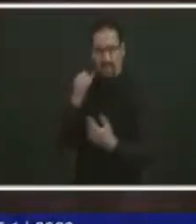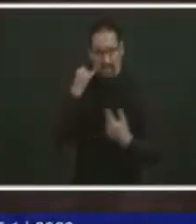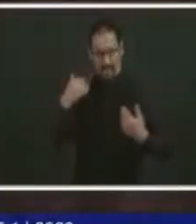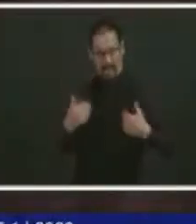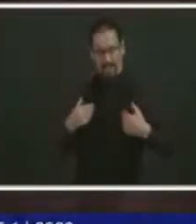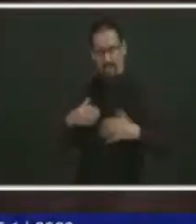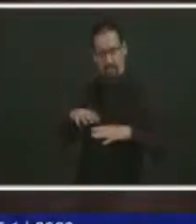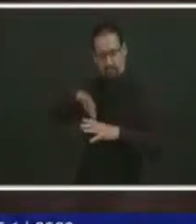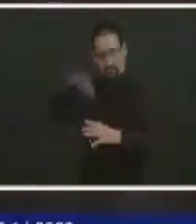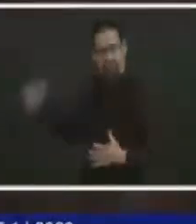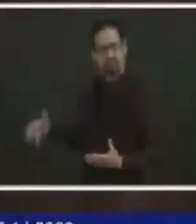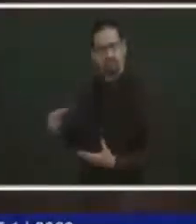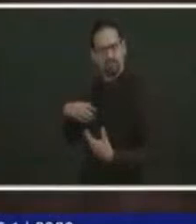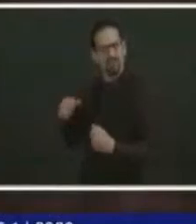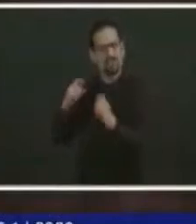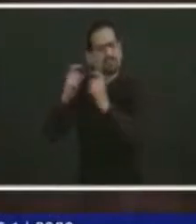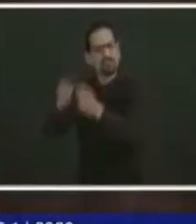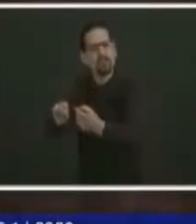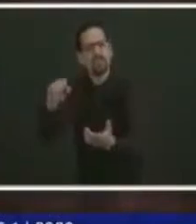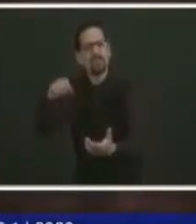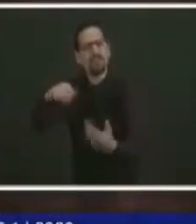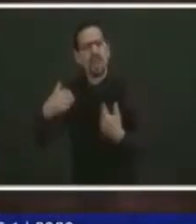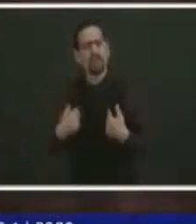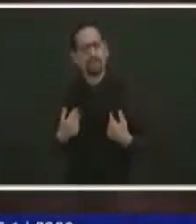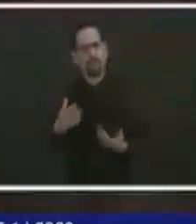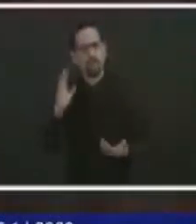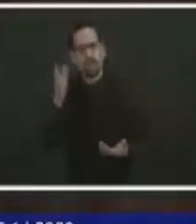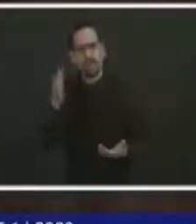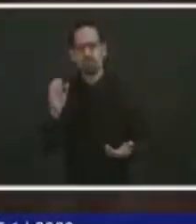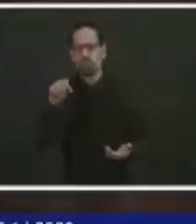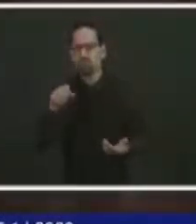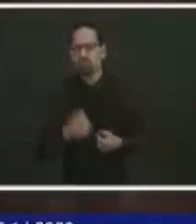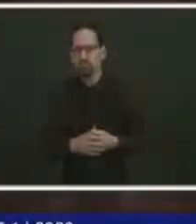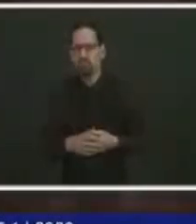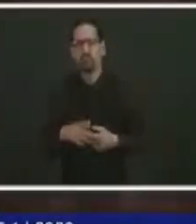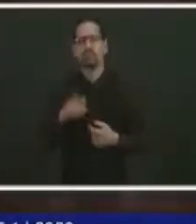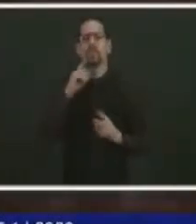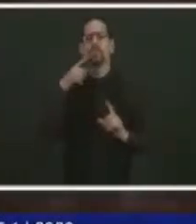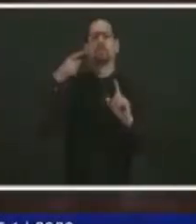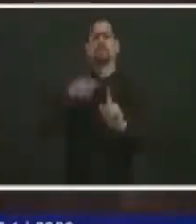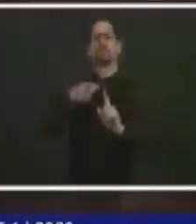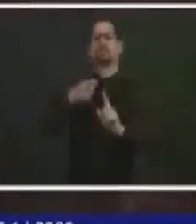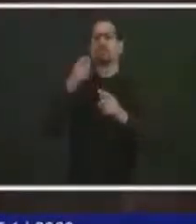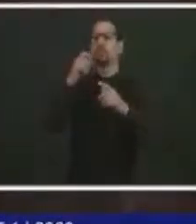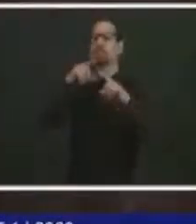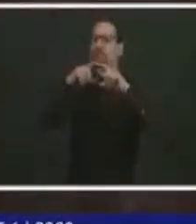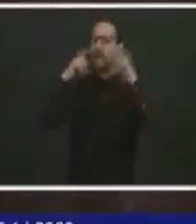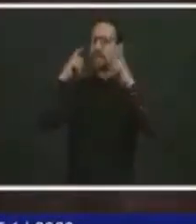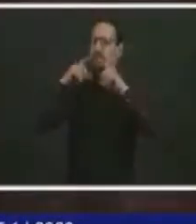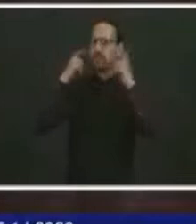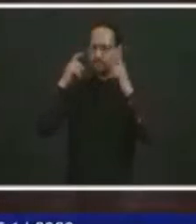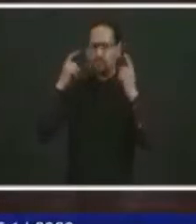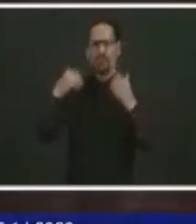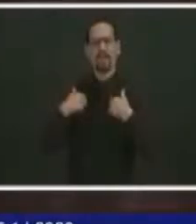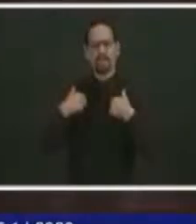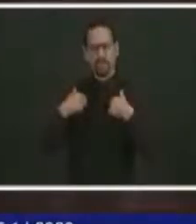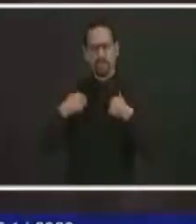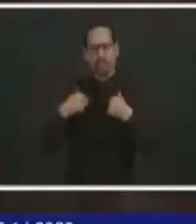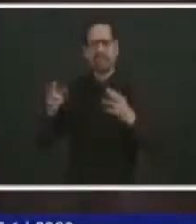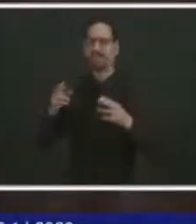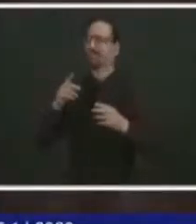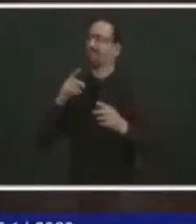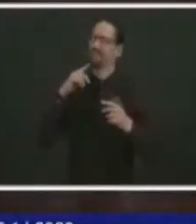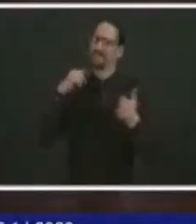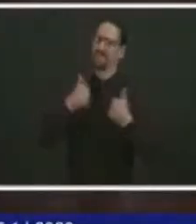have been doing, particularly the surgical masks. It has been challenging from an accessing standpoint